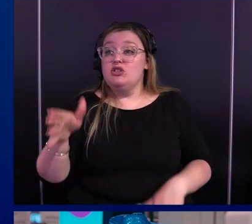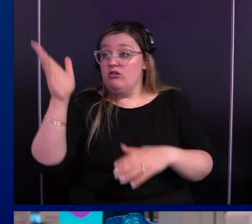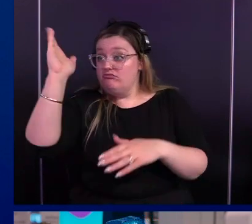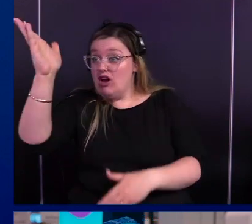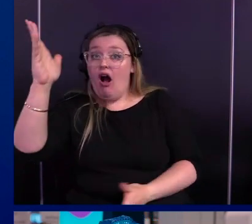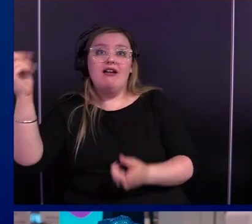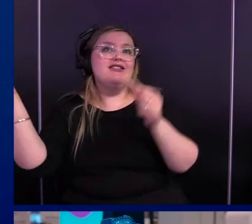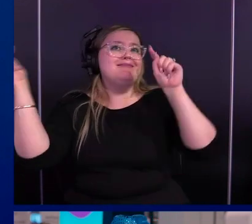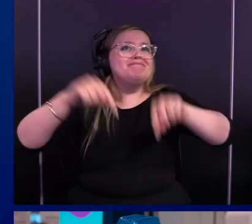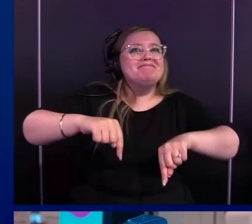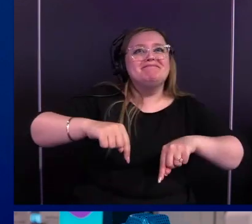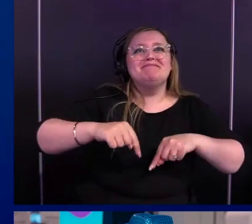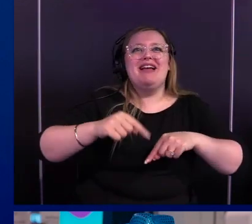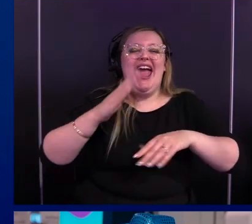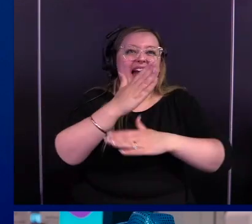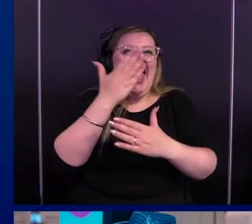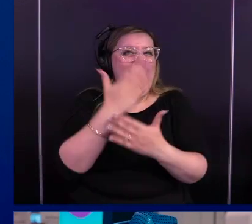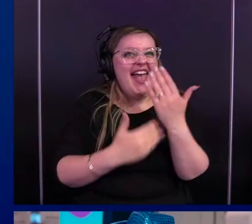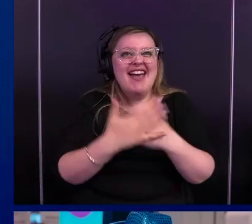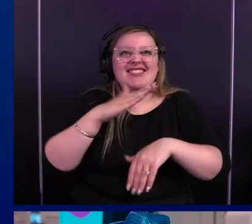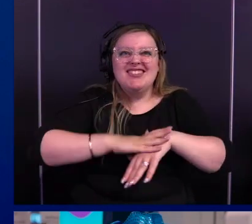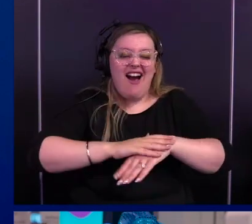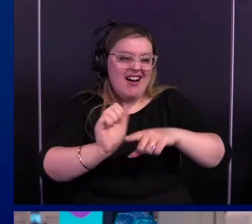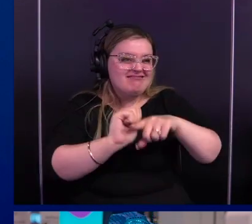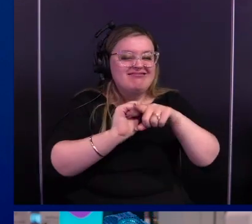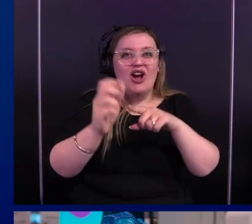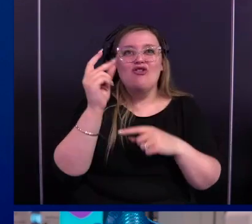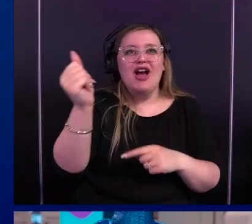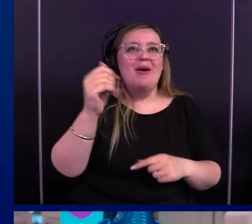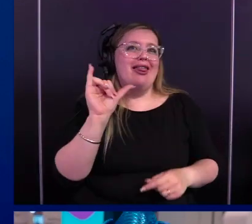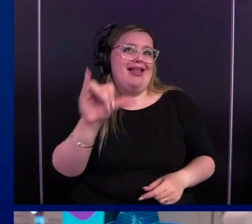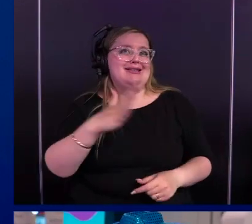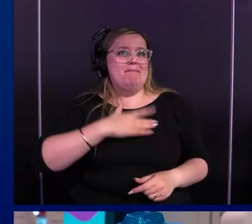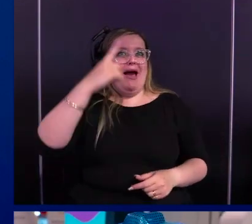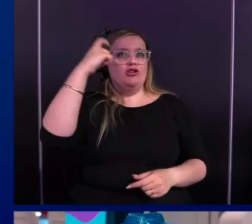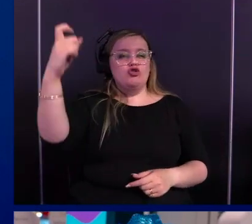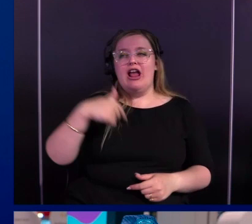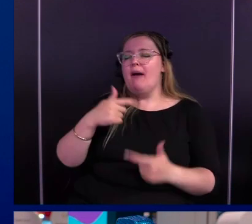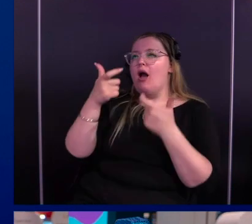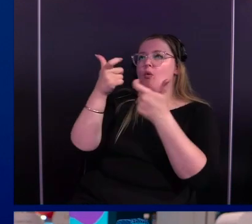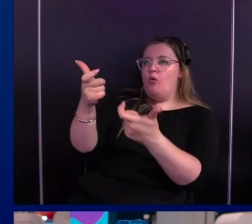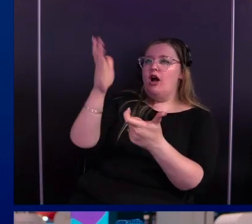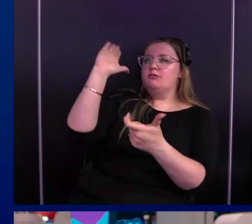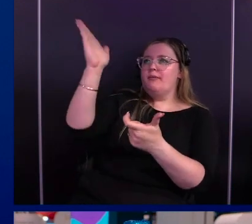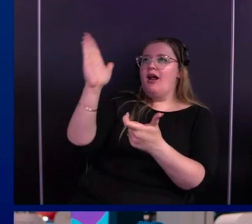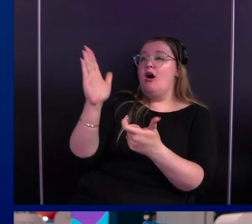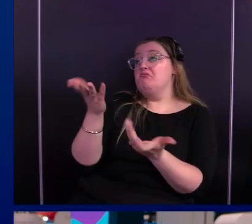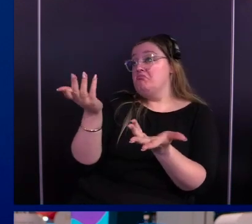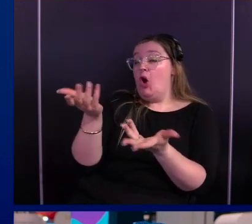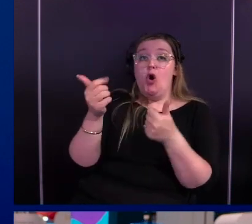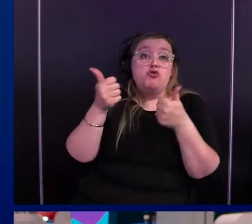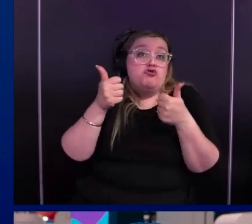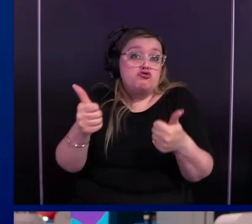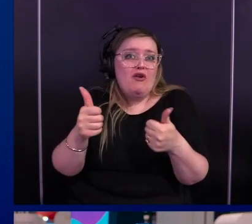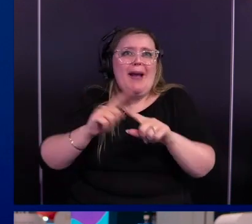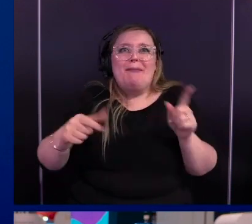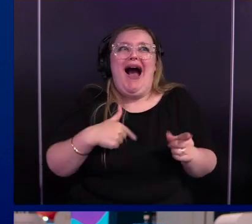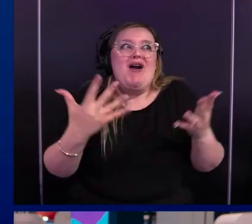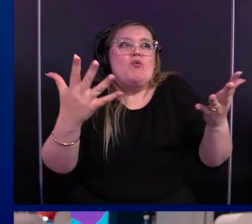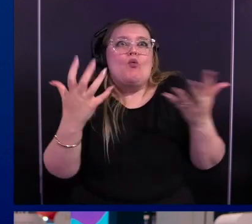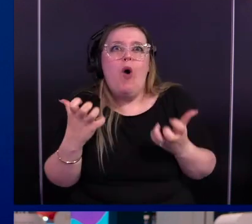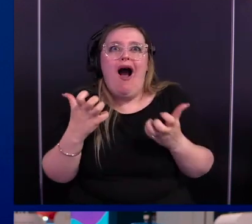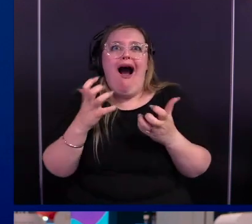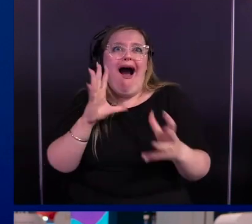away. That's always been my dream. I see this cool stuff, and I'm like, that's great. I want to go play with it. So we're trying more and more to get that in front of folks just so we can